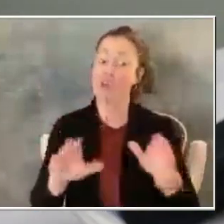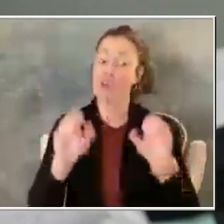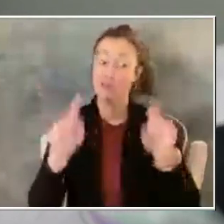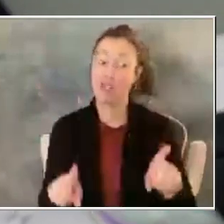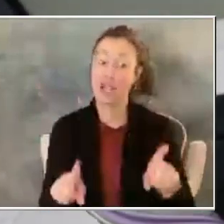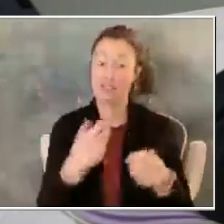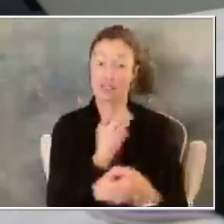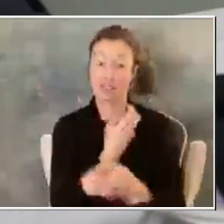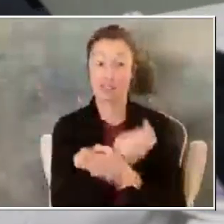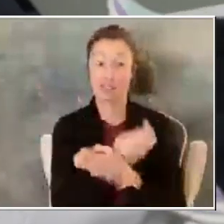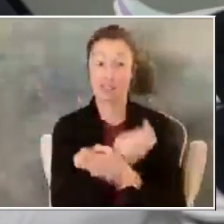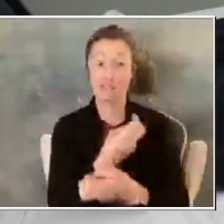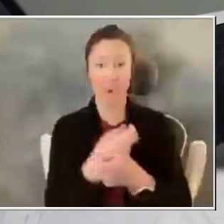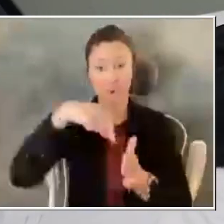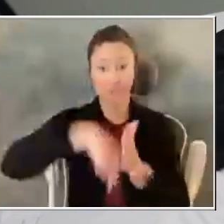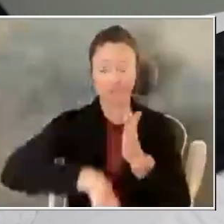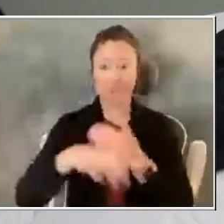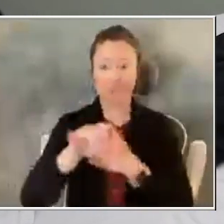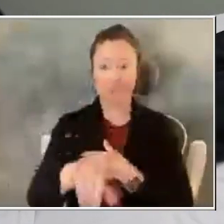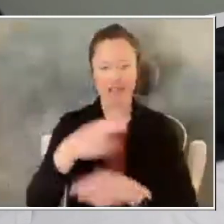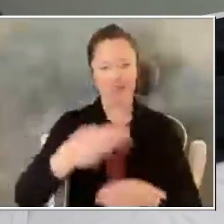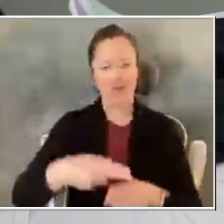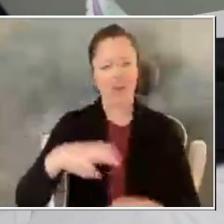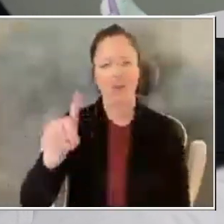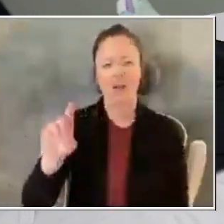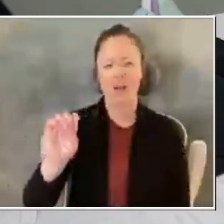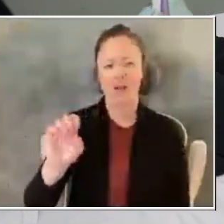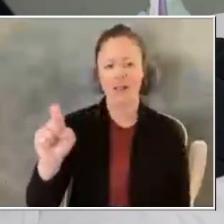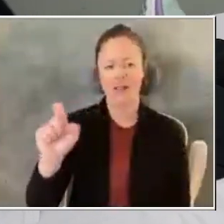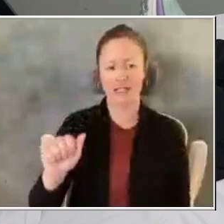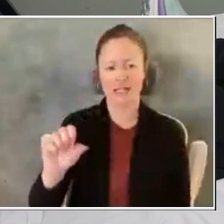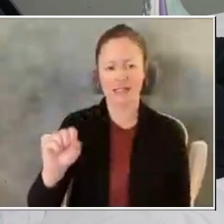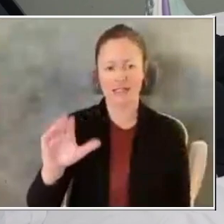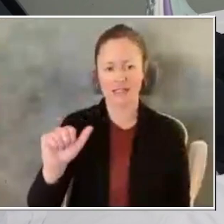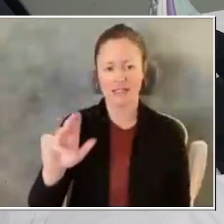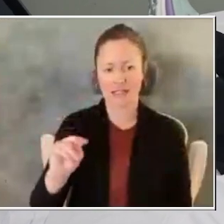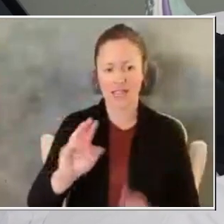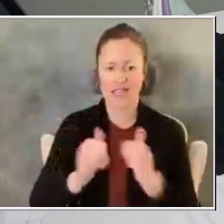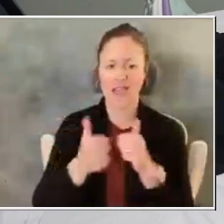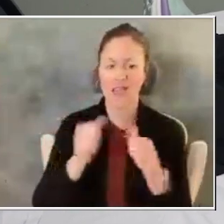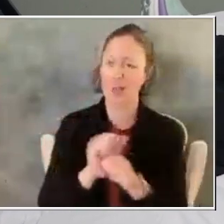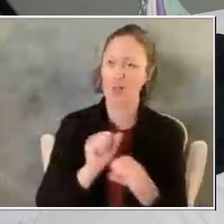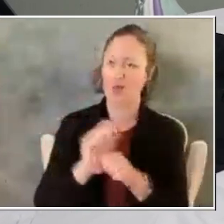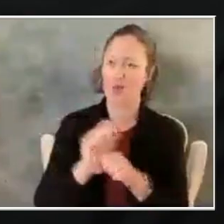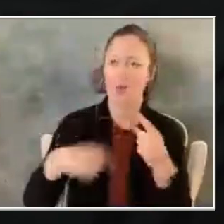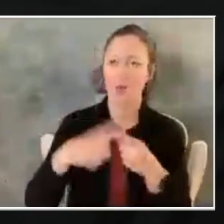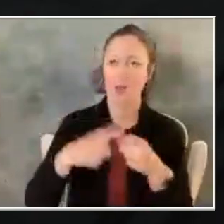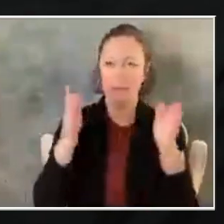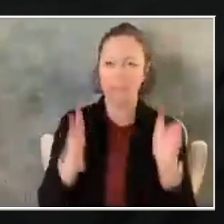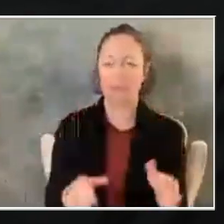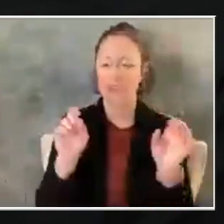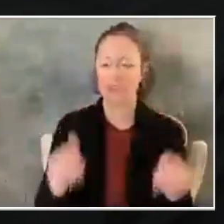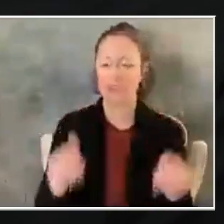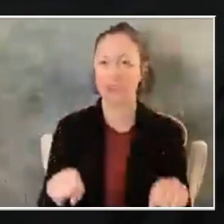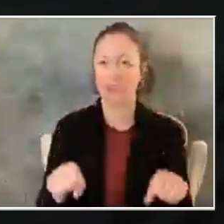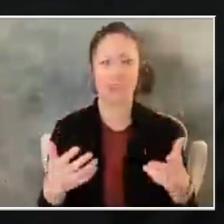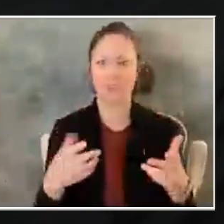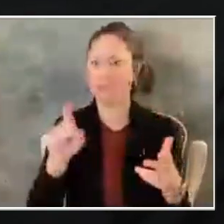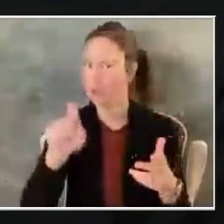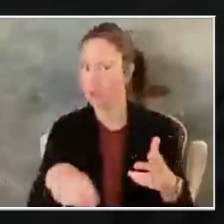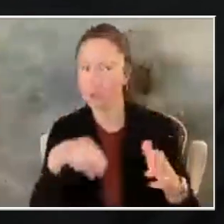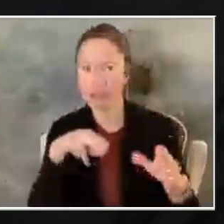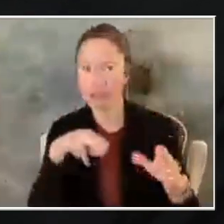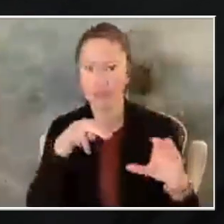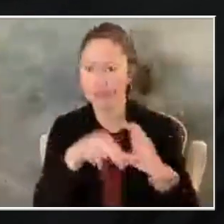a DEXA scan. Doctor, how does it work, and when should a patient get one? When would they know to get one?